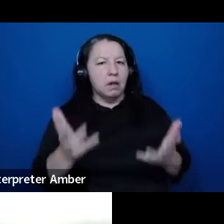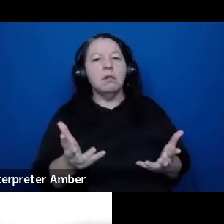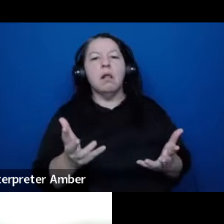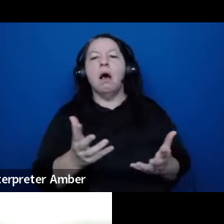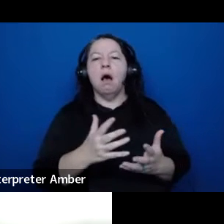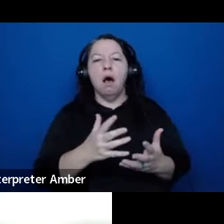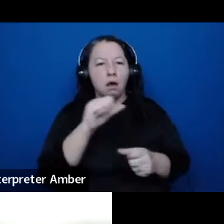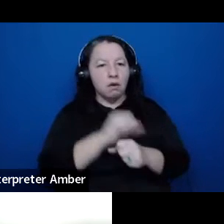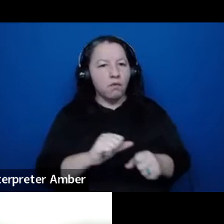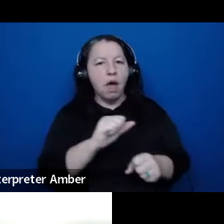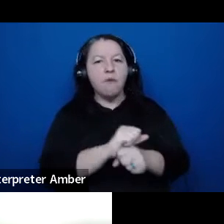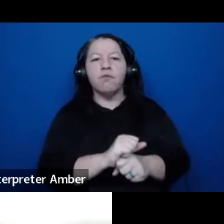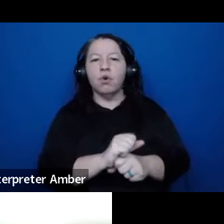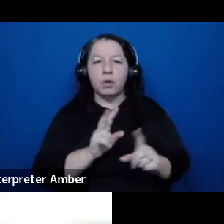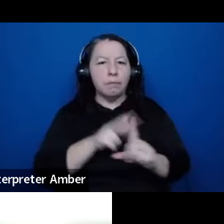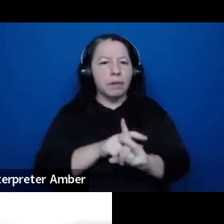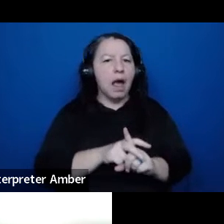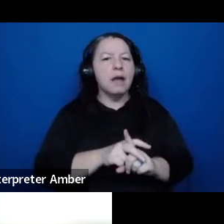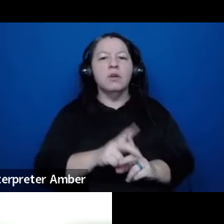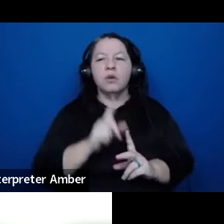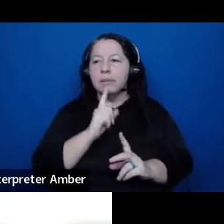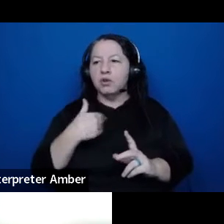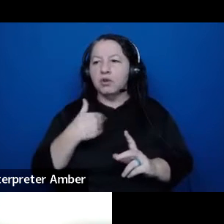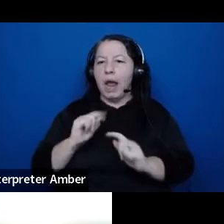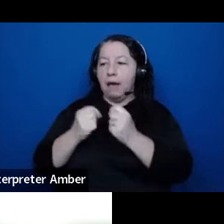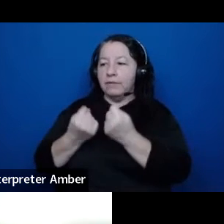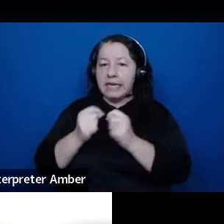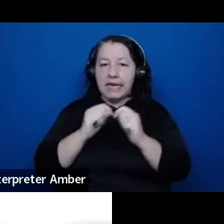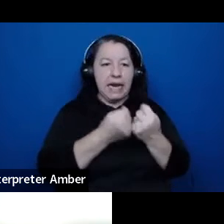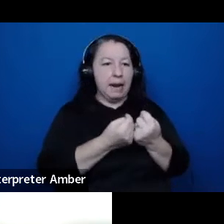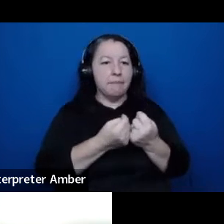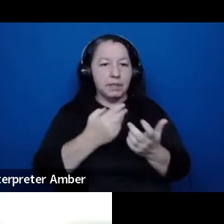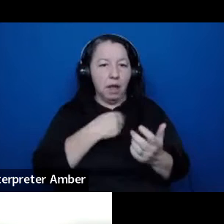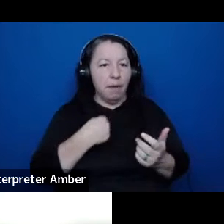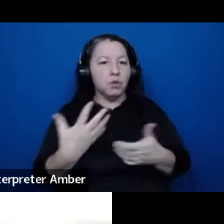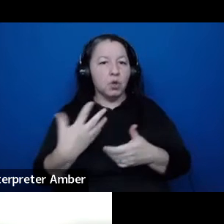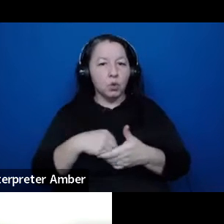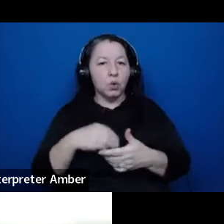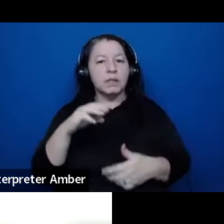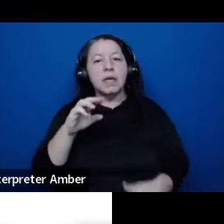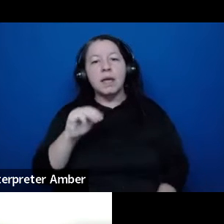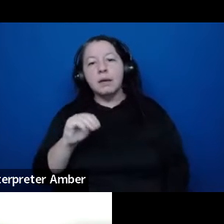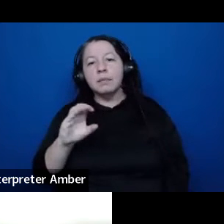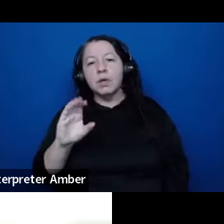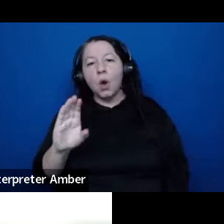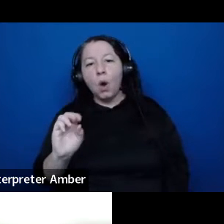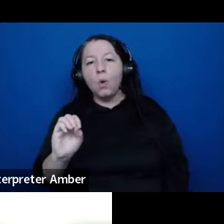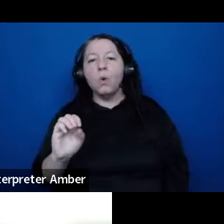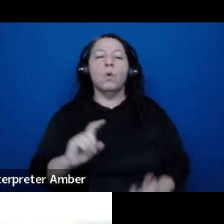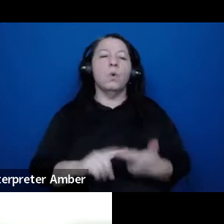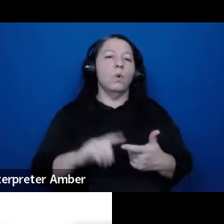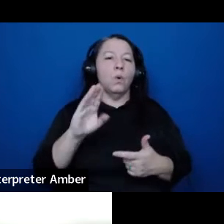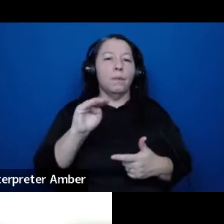strides in trying to, have teams of members, that includes the MCOs, that includes Medicaid, that includes